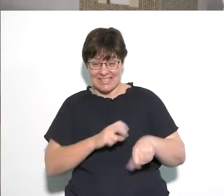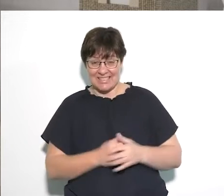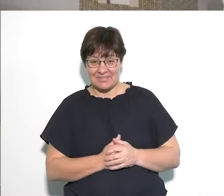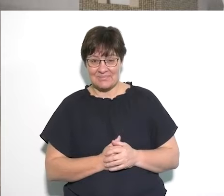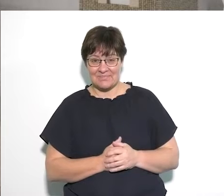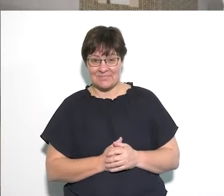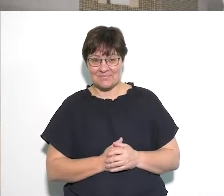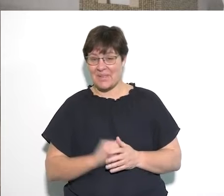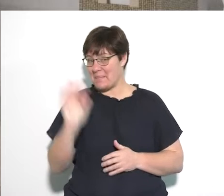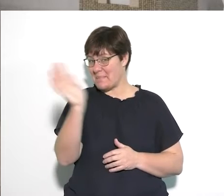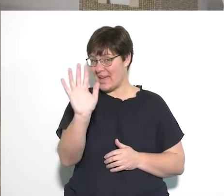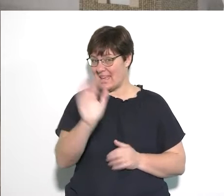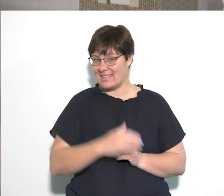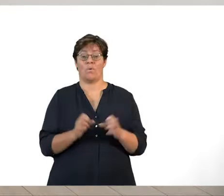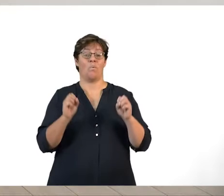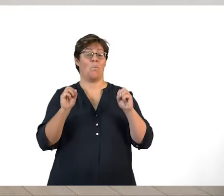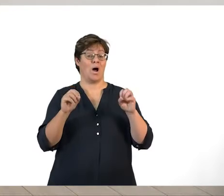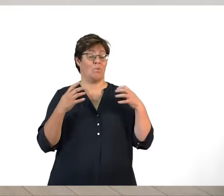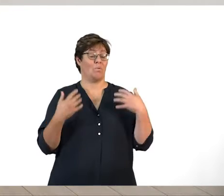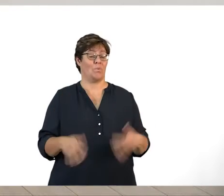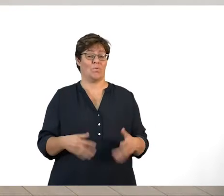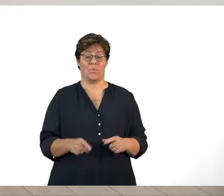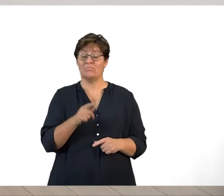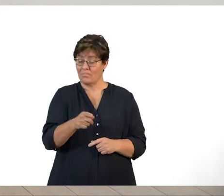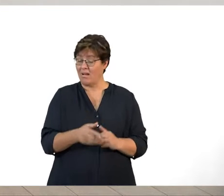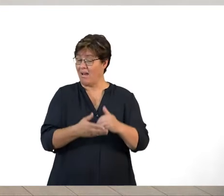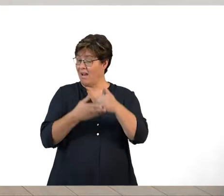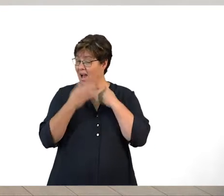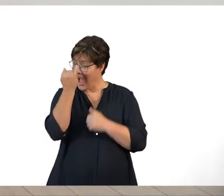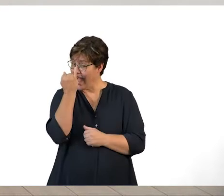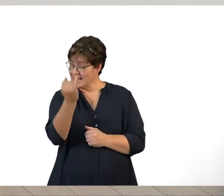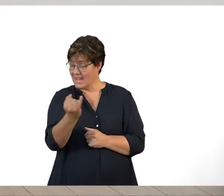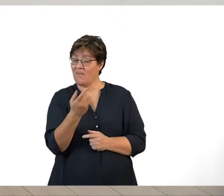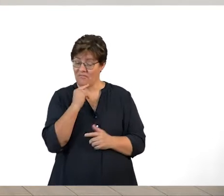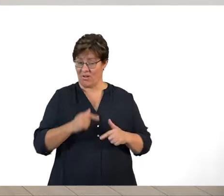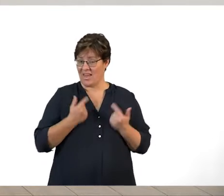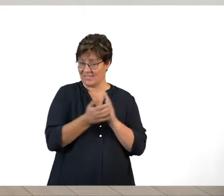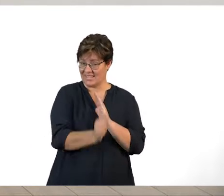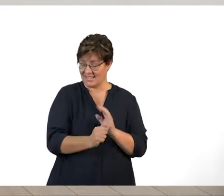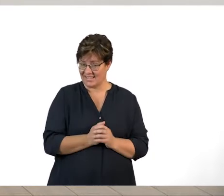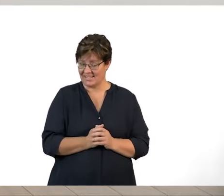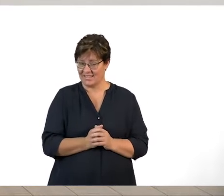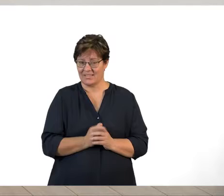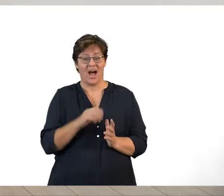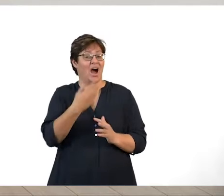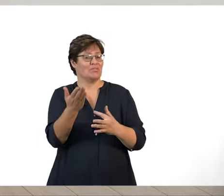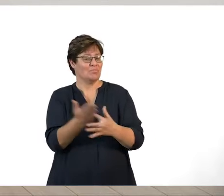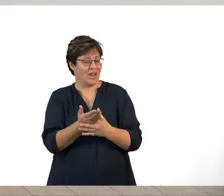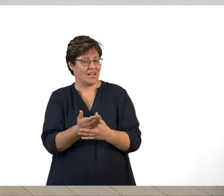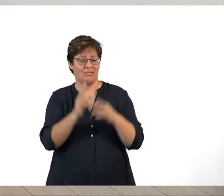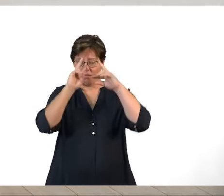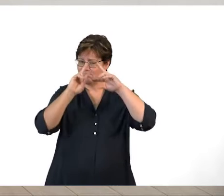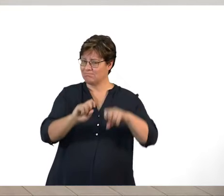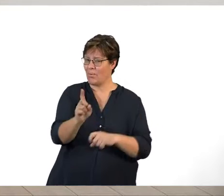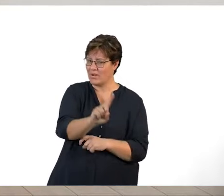need to make. Bye. Wow, what a useful idea to use for life skills. After